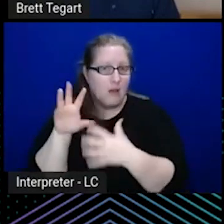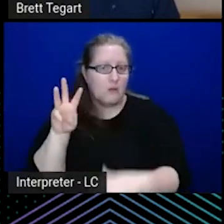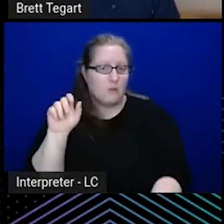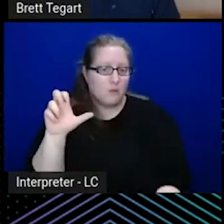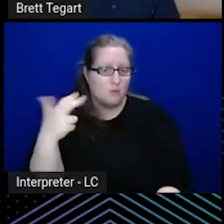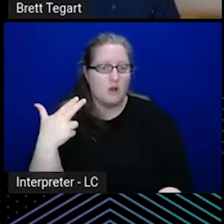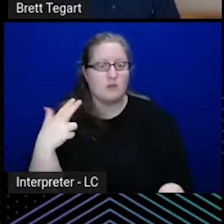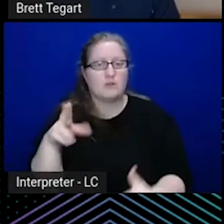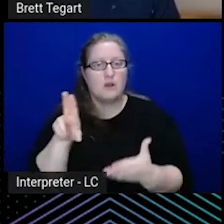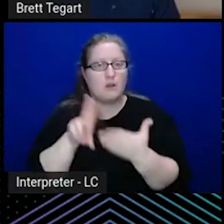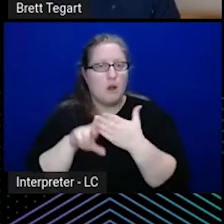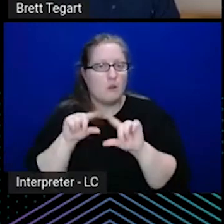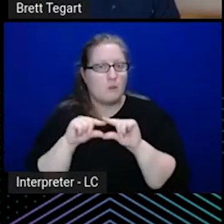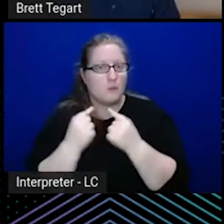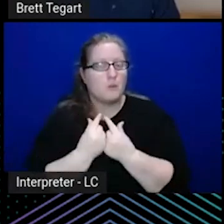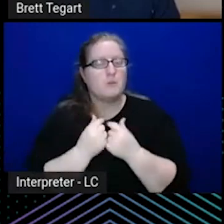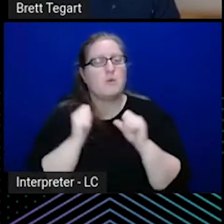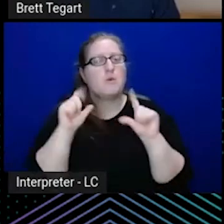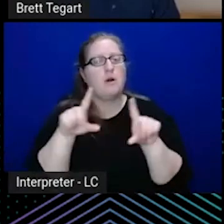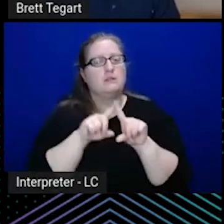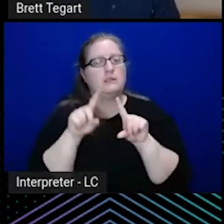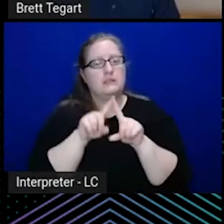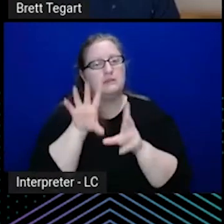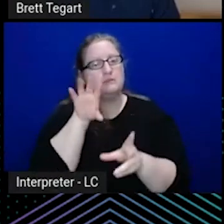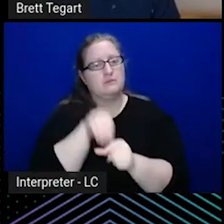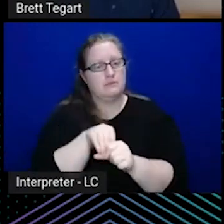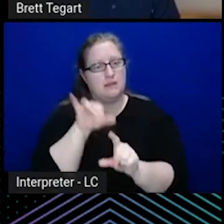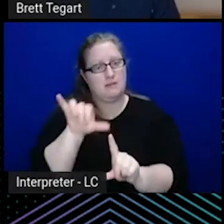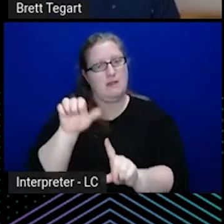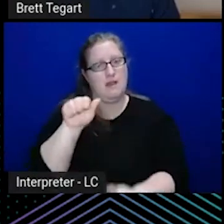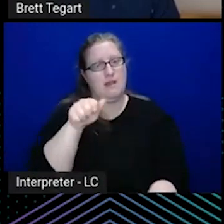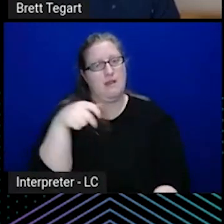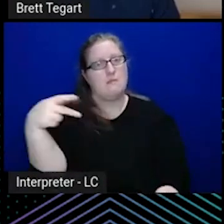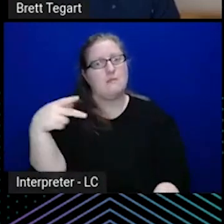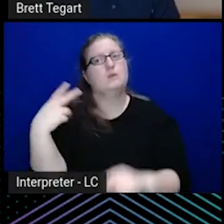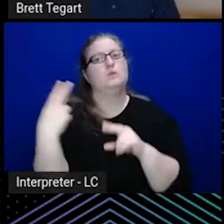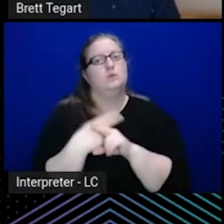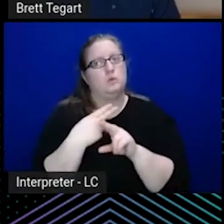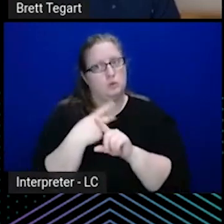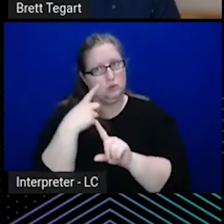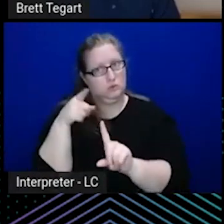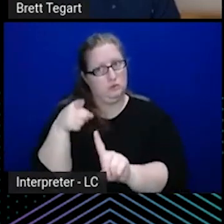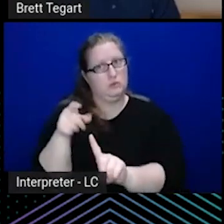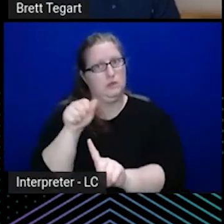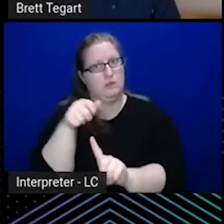analytics workspaces, all this stuff is part of the application. It's being used by the application team.